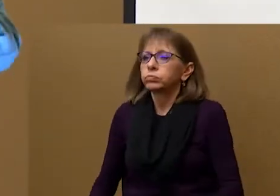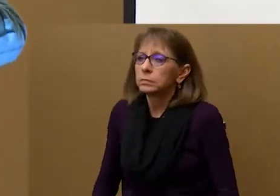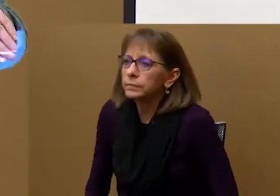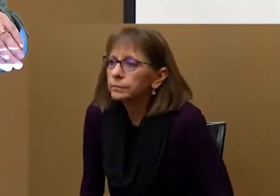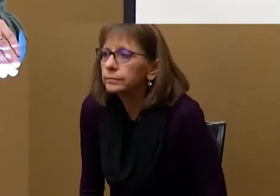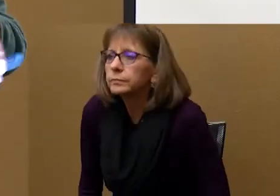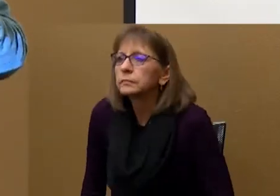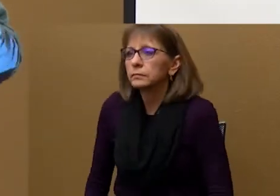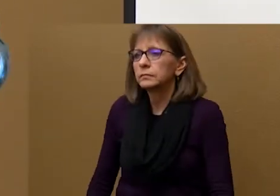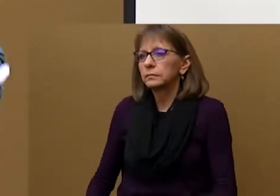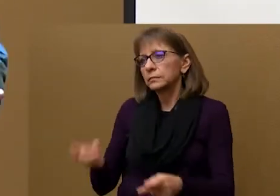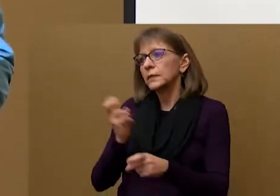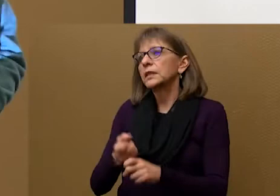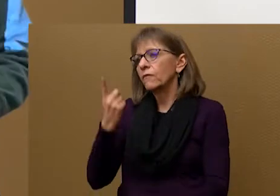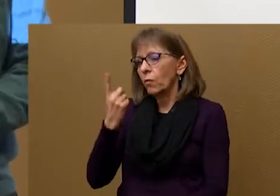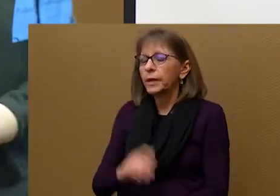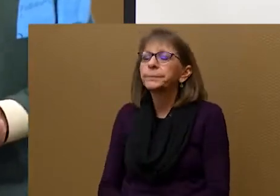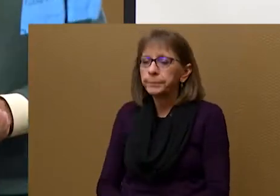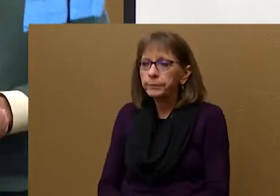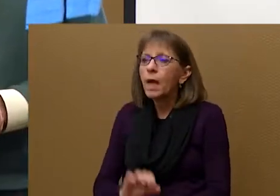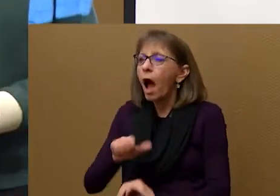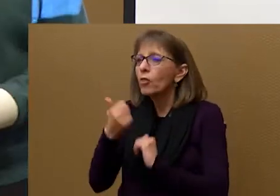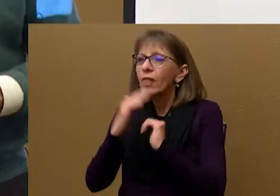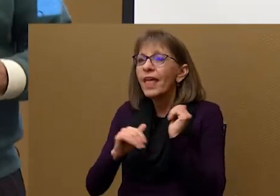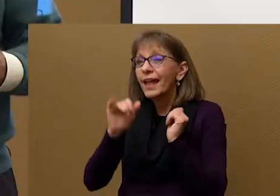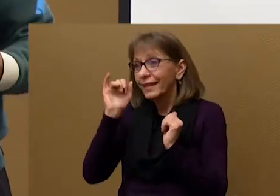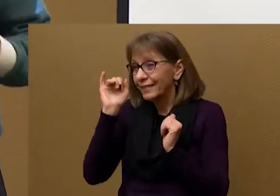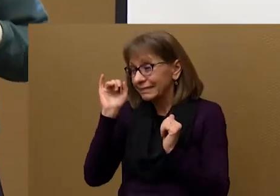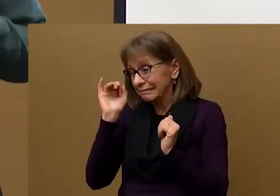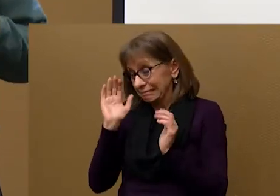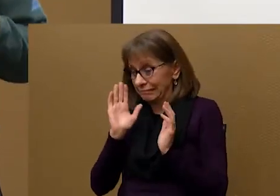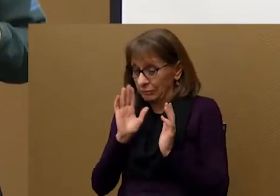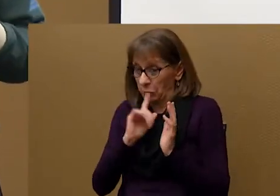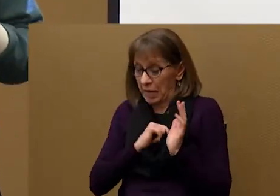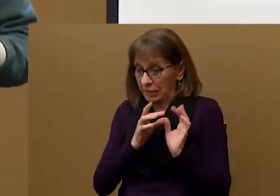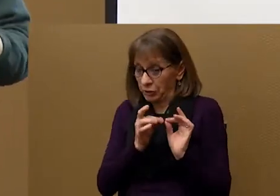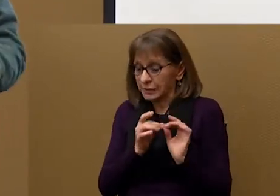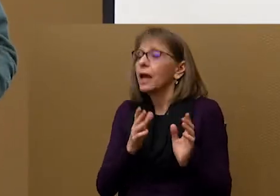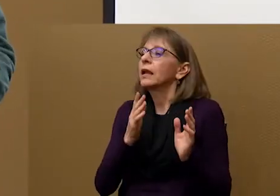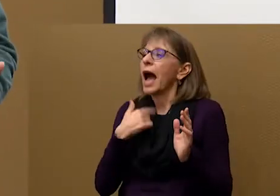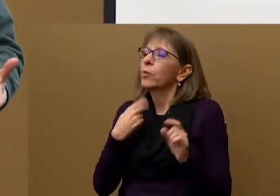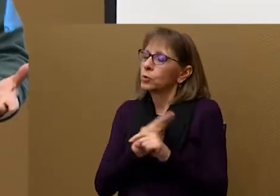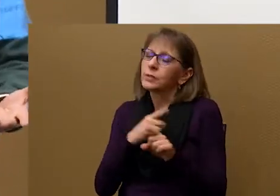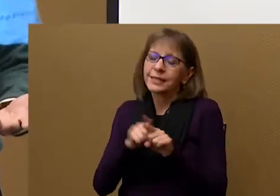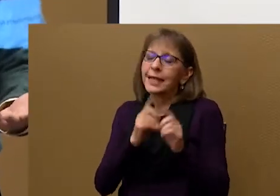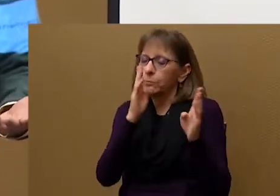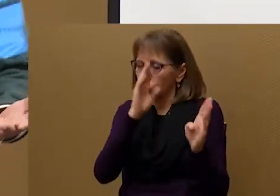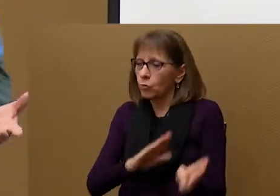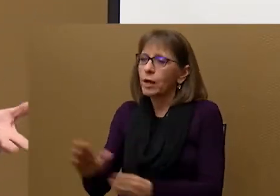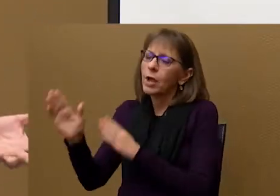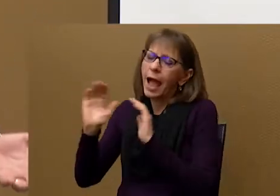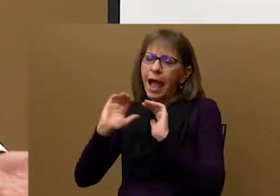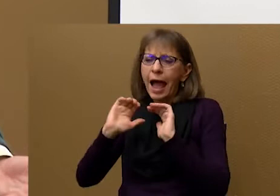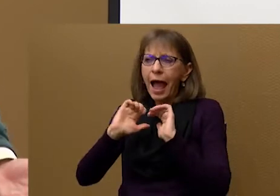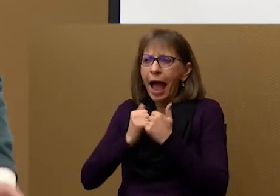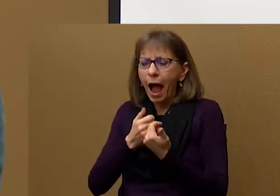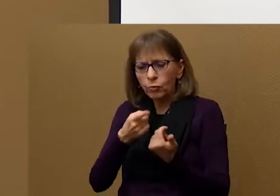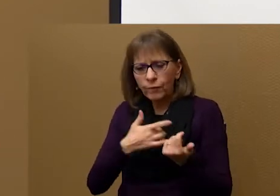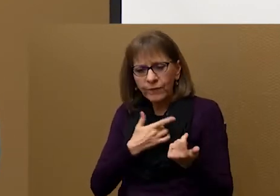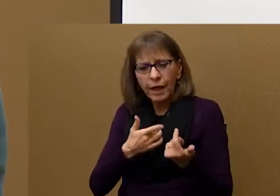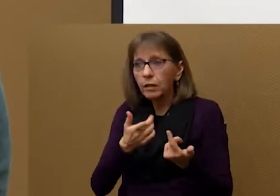Other than that, I would use the same strategies of looking for empathize. How do you feel? They don't want to use the FM system.